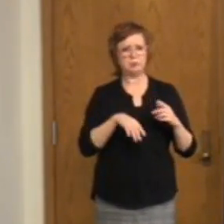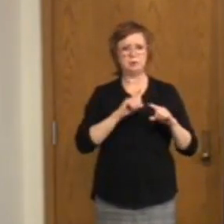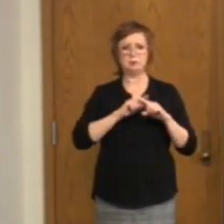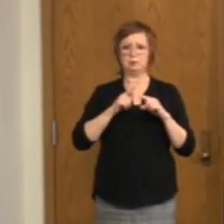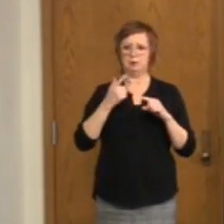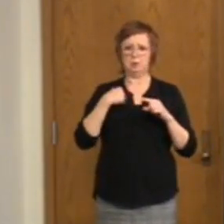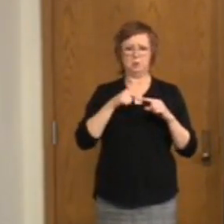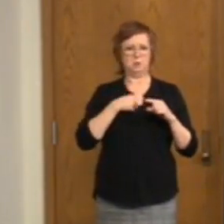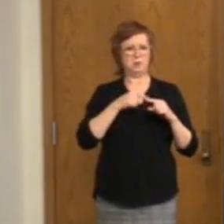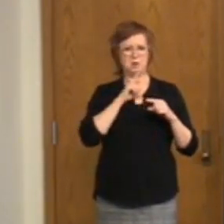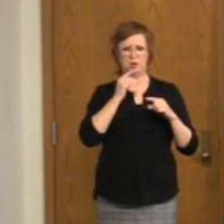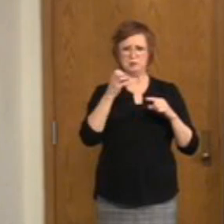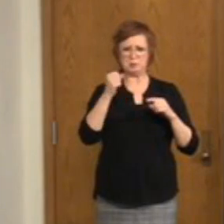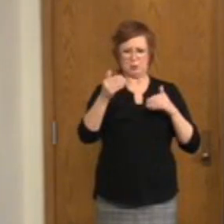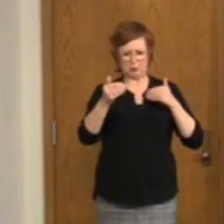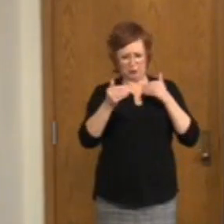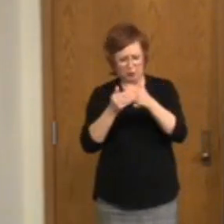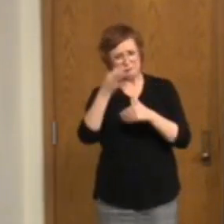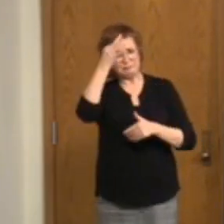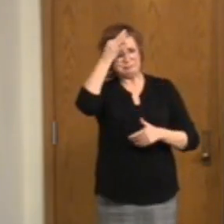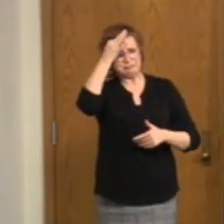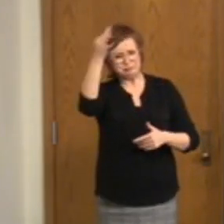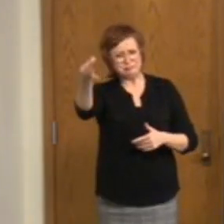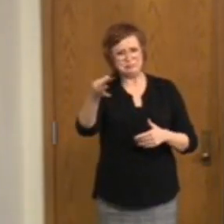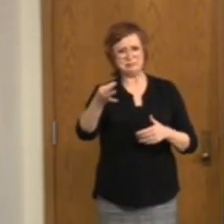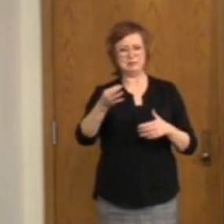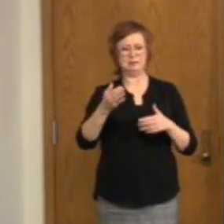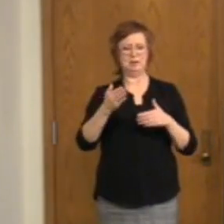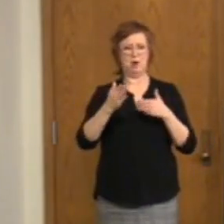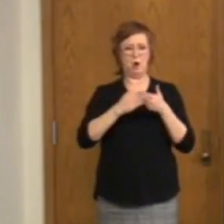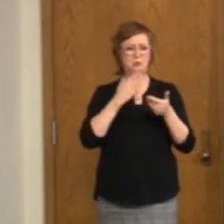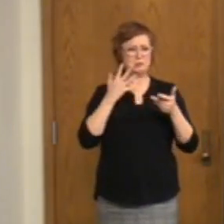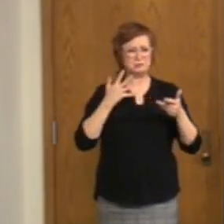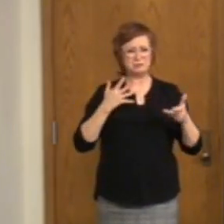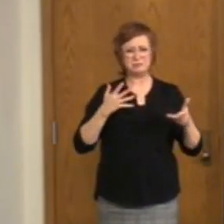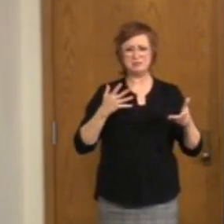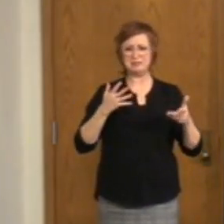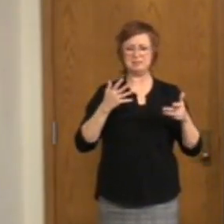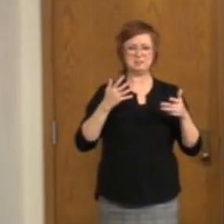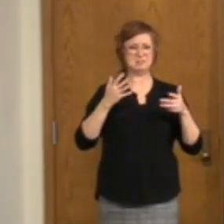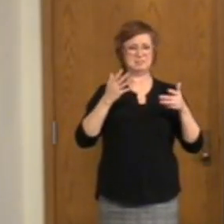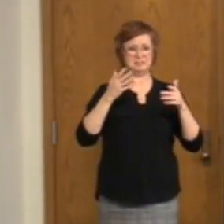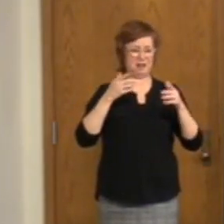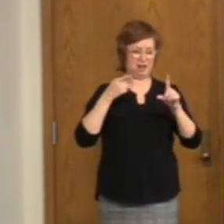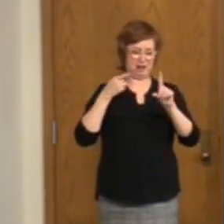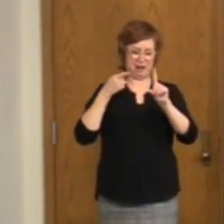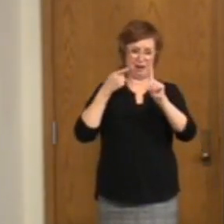finding our way through this pandemic with increased access to vaccines, ultimately increased